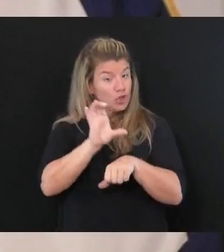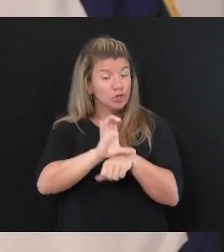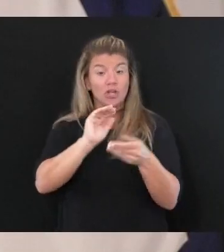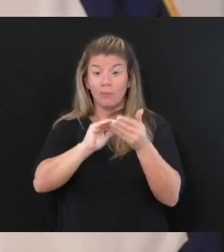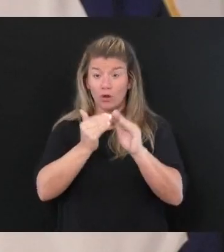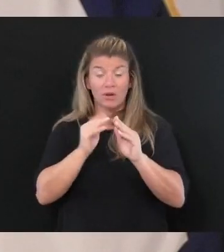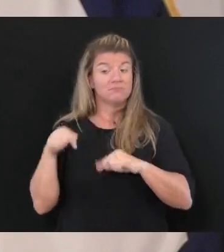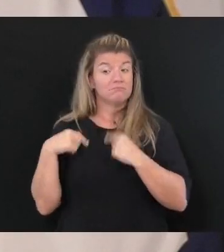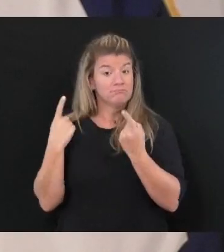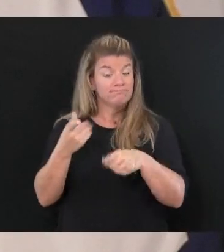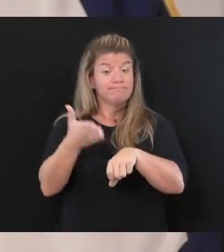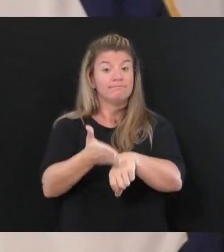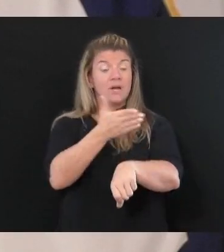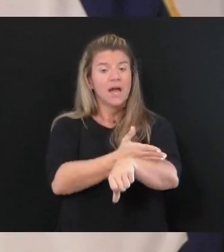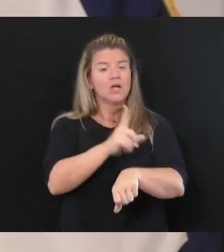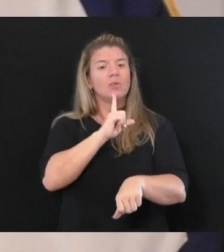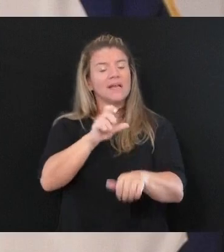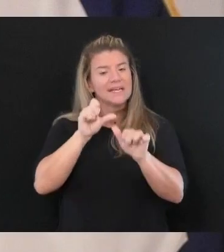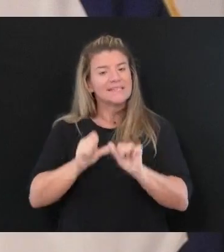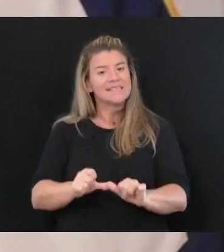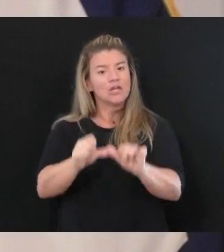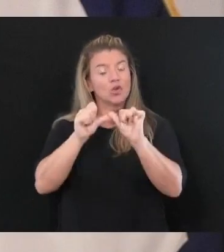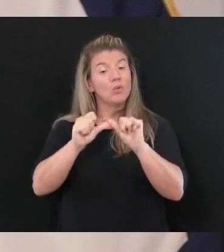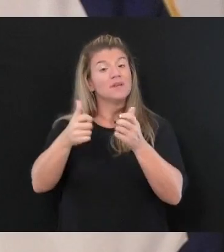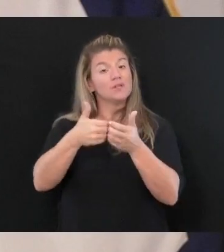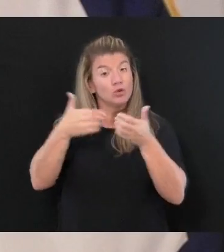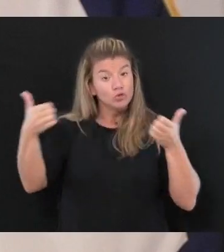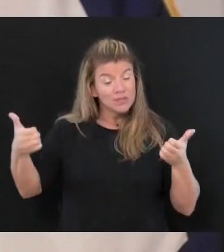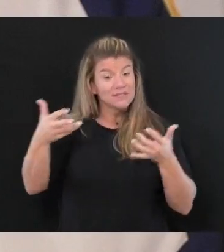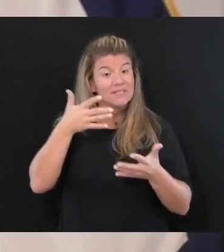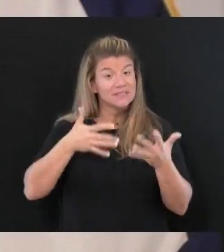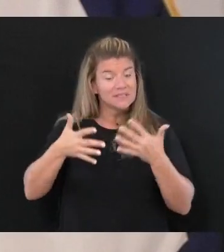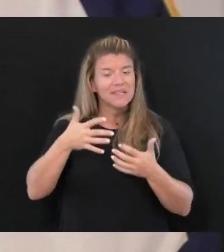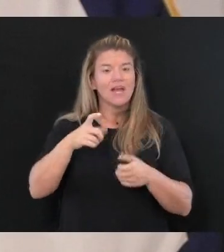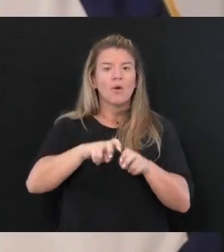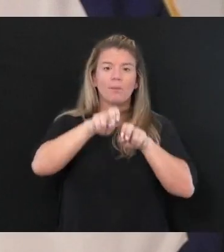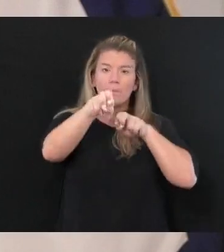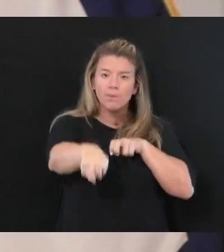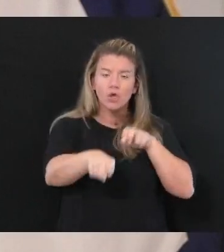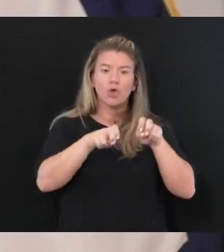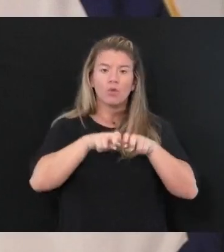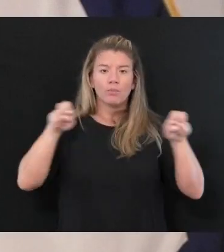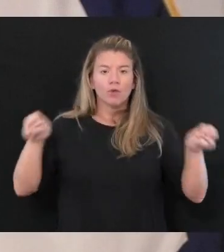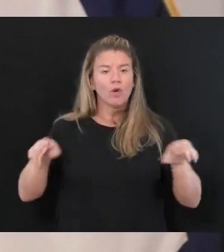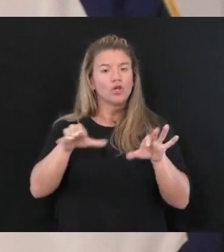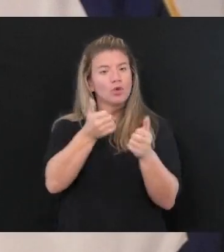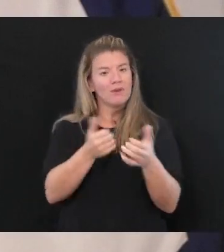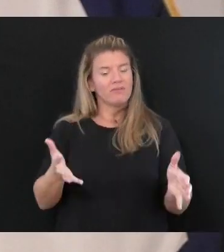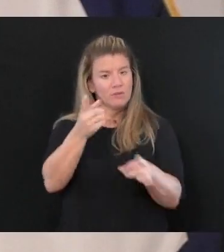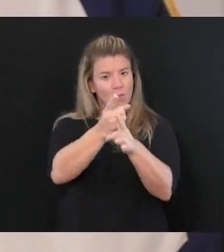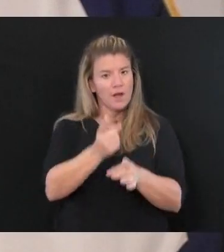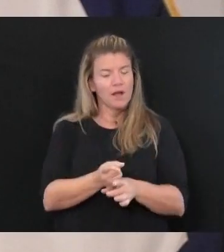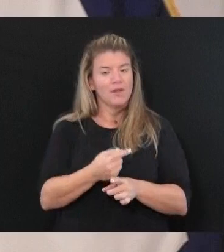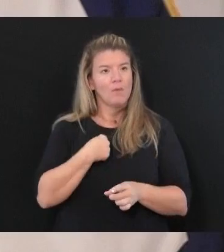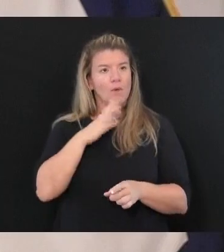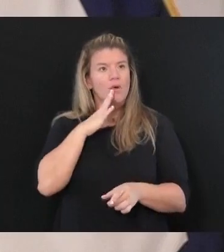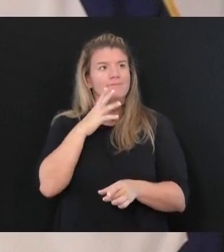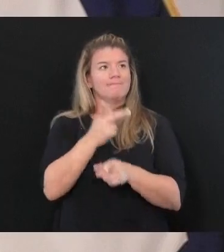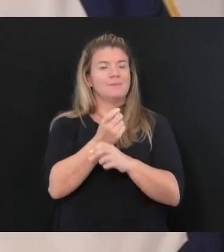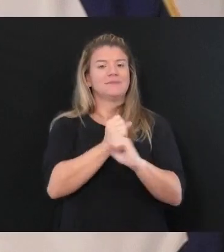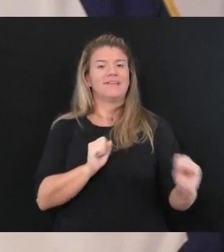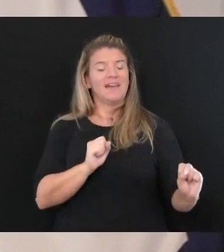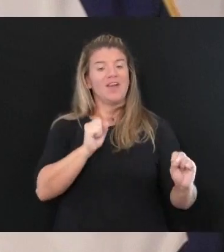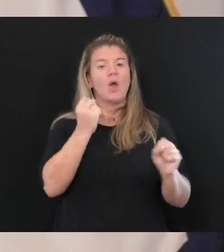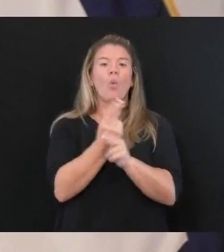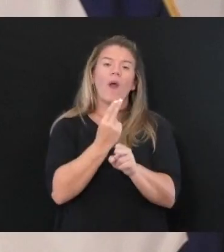and everything, but continue to social distance and keep a pew in between you and do all the good stuff that will keep us safe. Wear